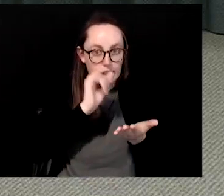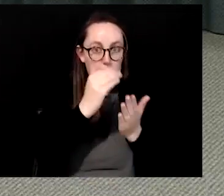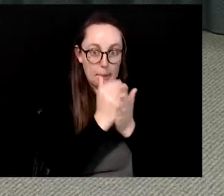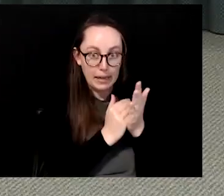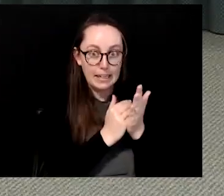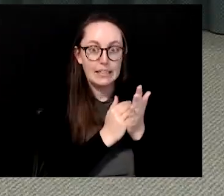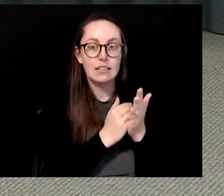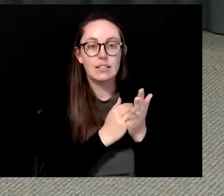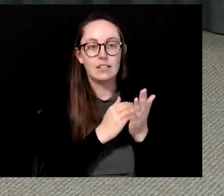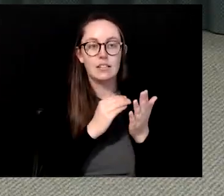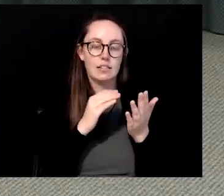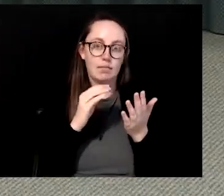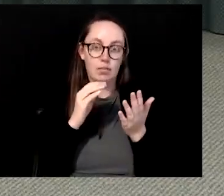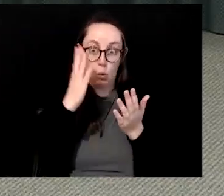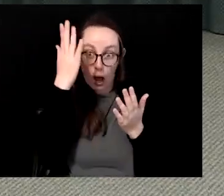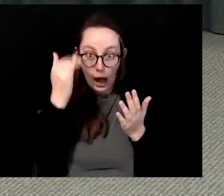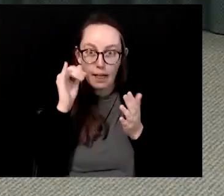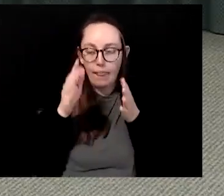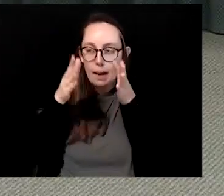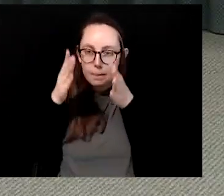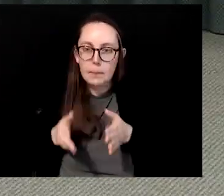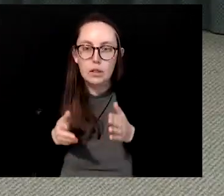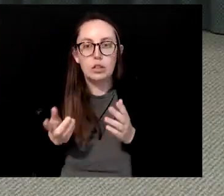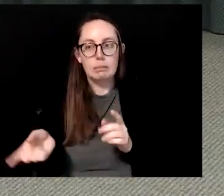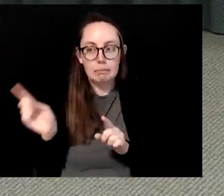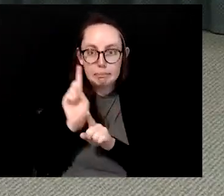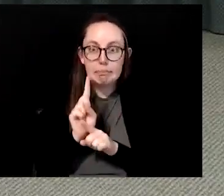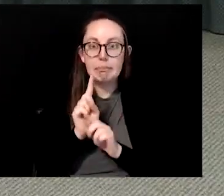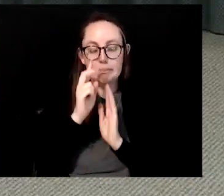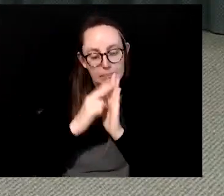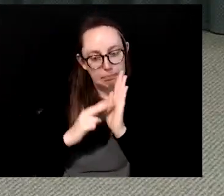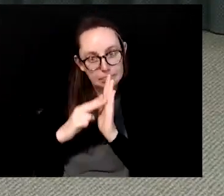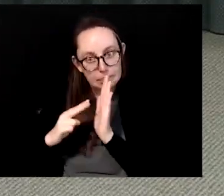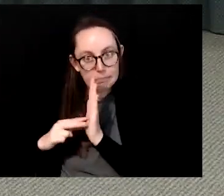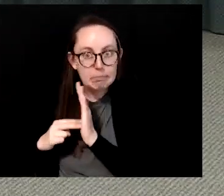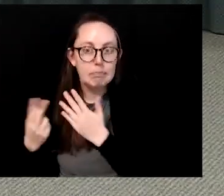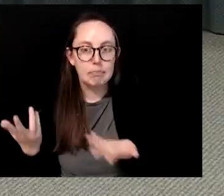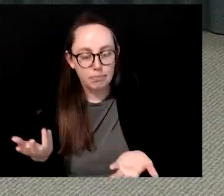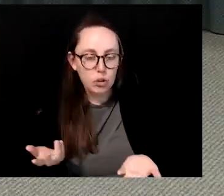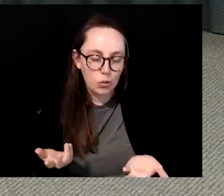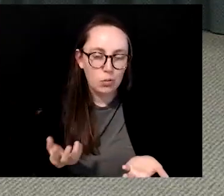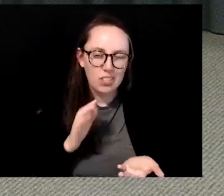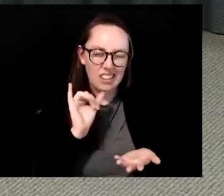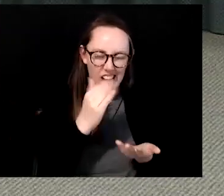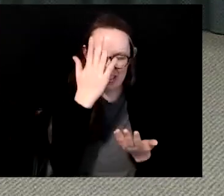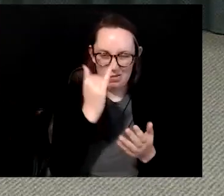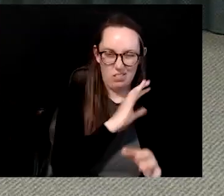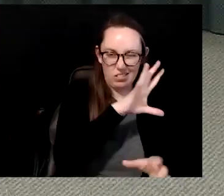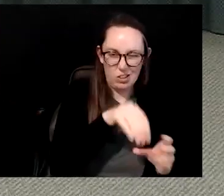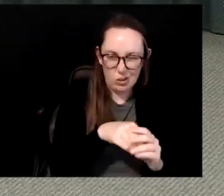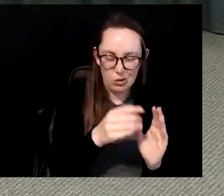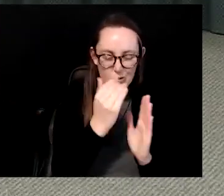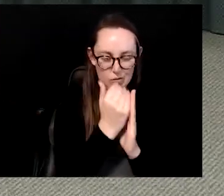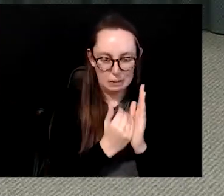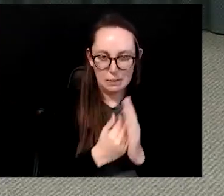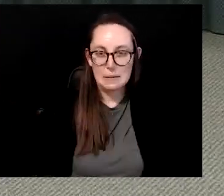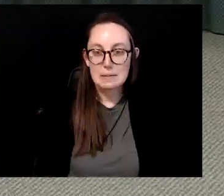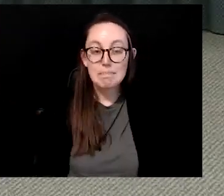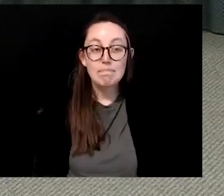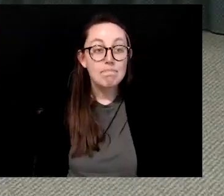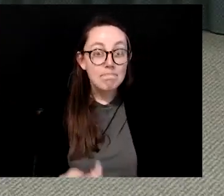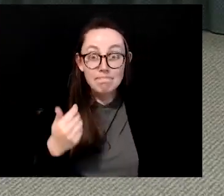hearing anyways so thank you for doing that Jess and identifying it um other discussion on the minute fort